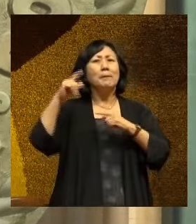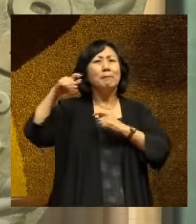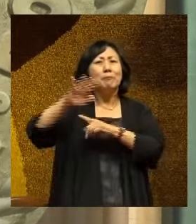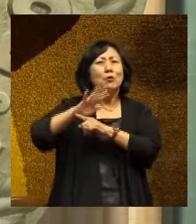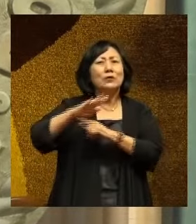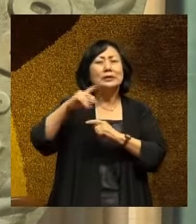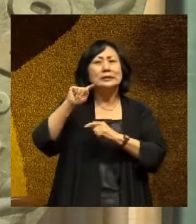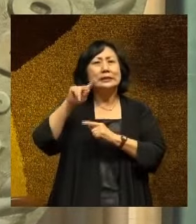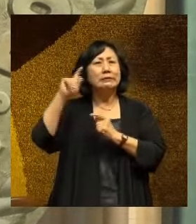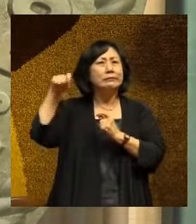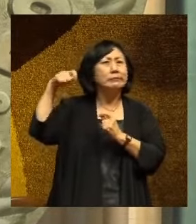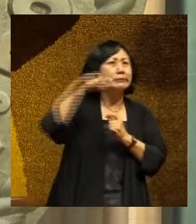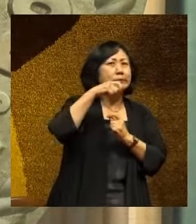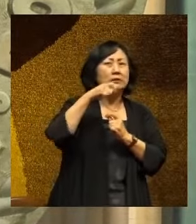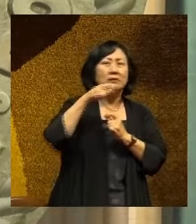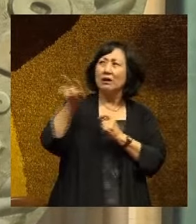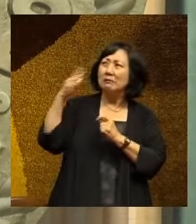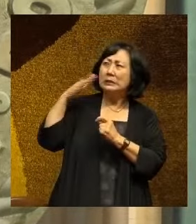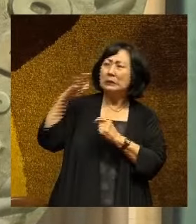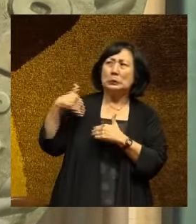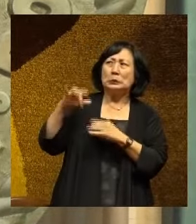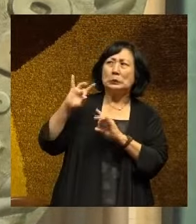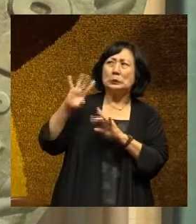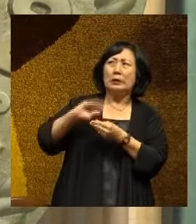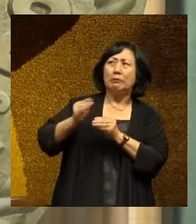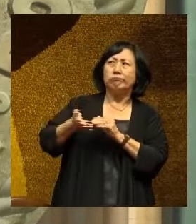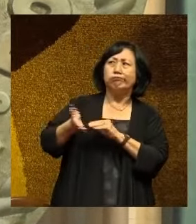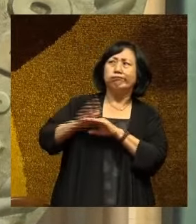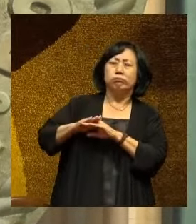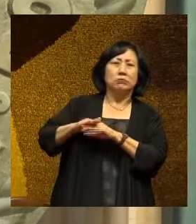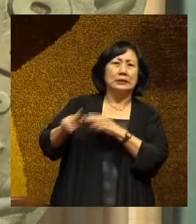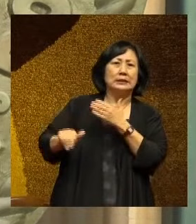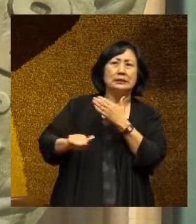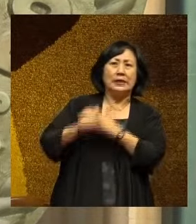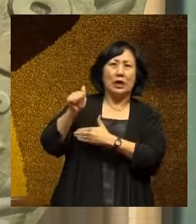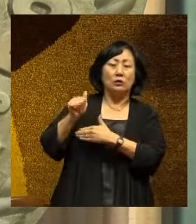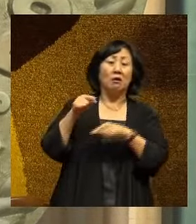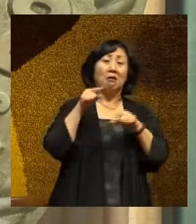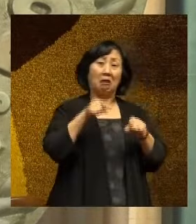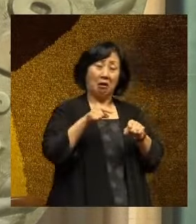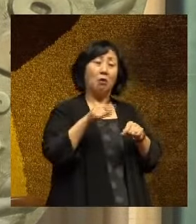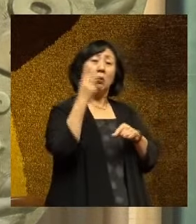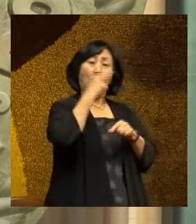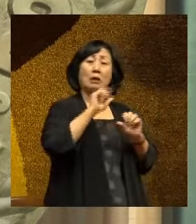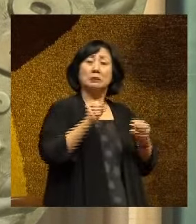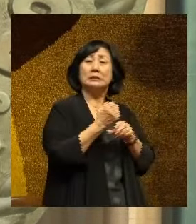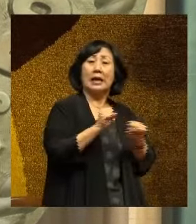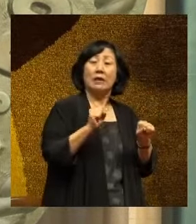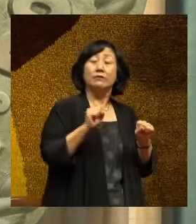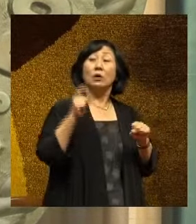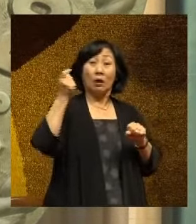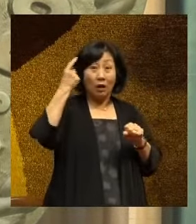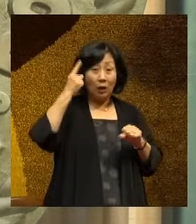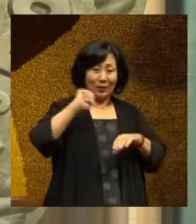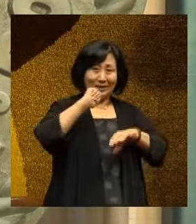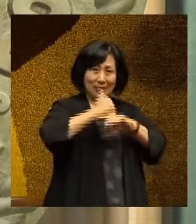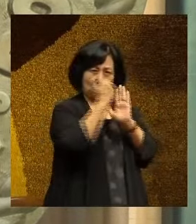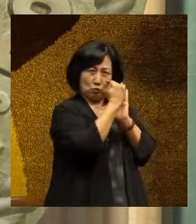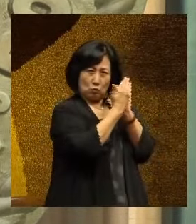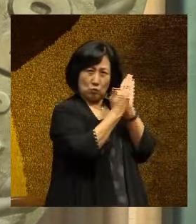producers and unions to create a plan with strict COVID protocols to resume filming